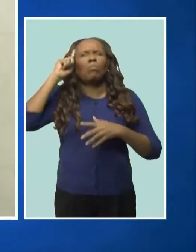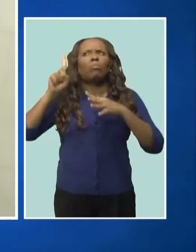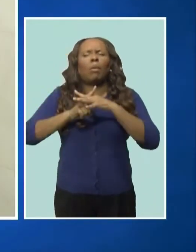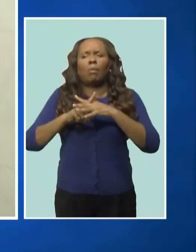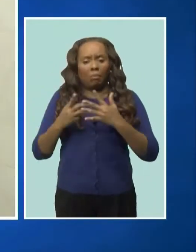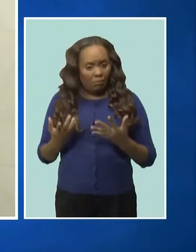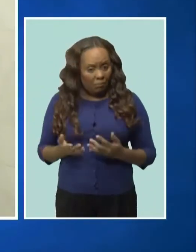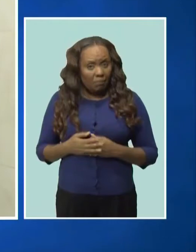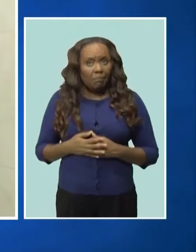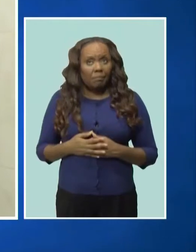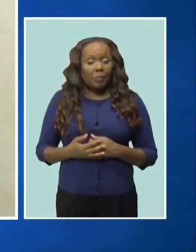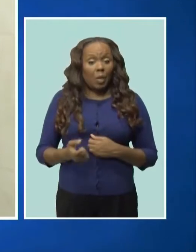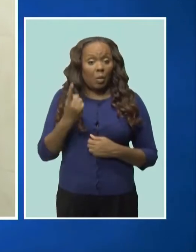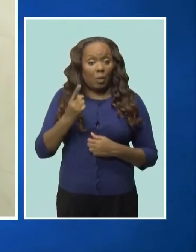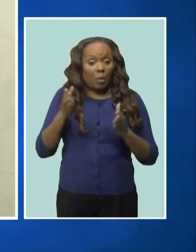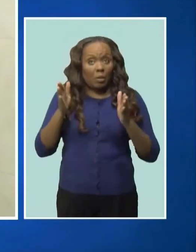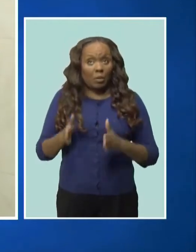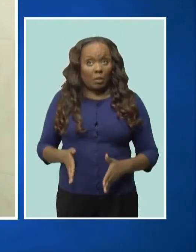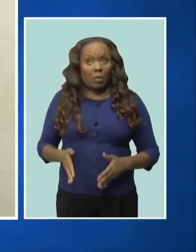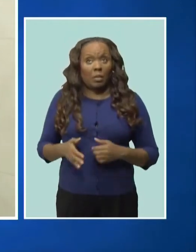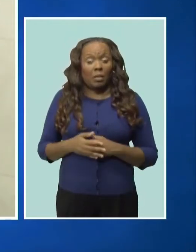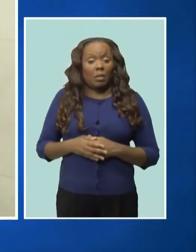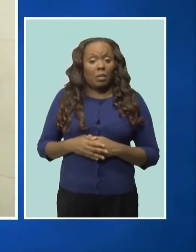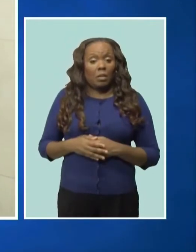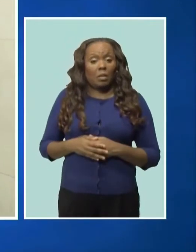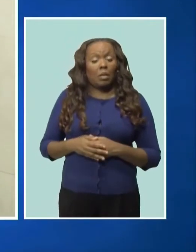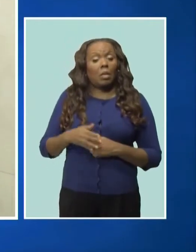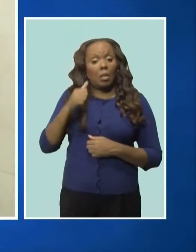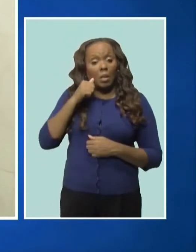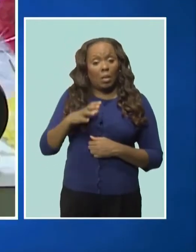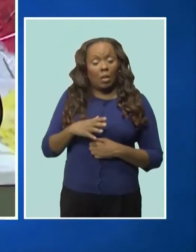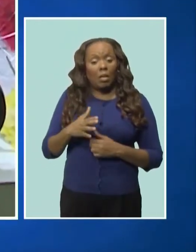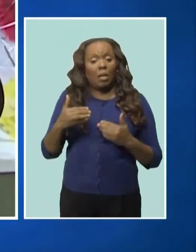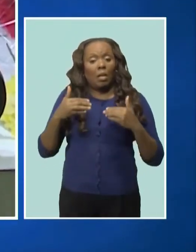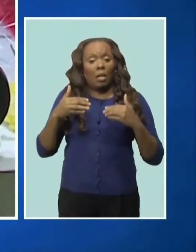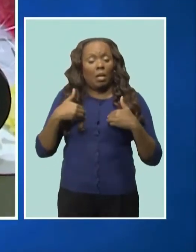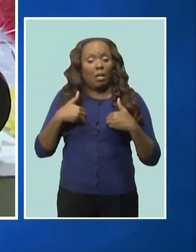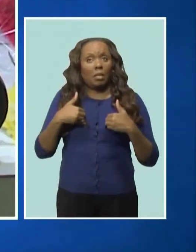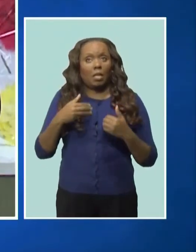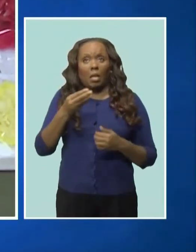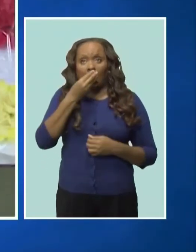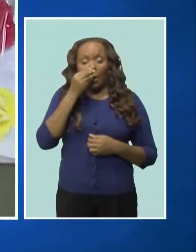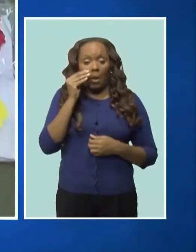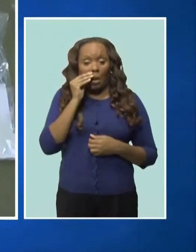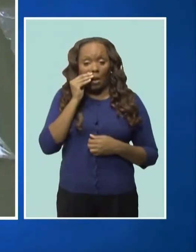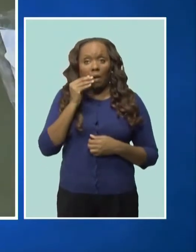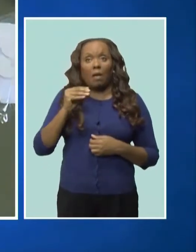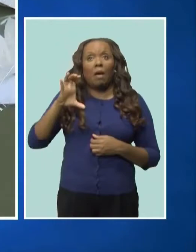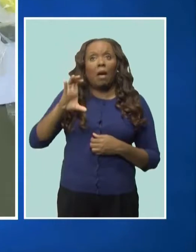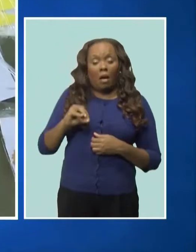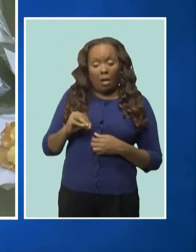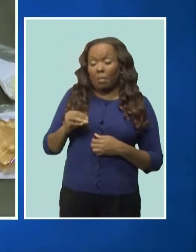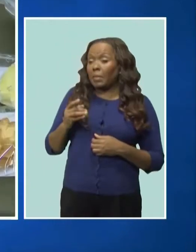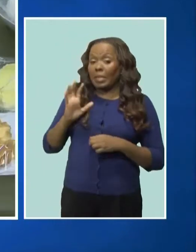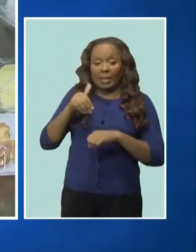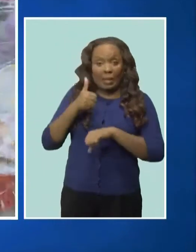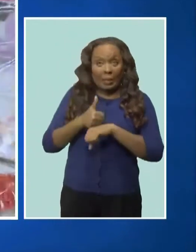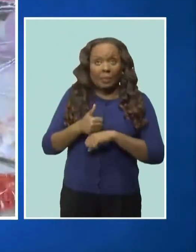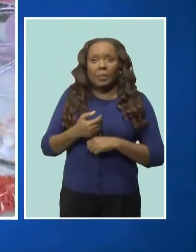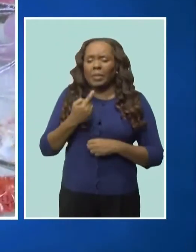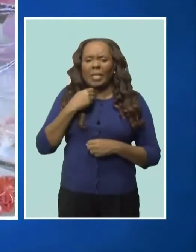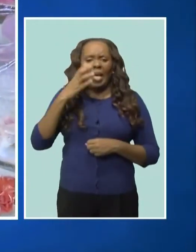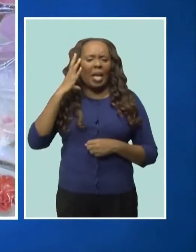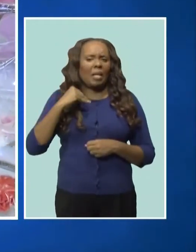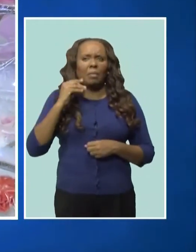public? One of the participants is Sahai Reed. She owns a flower company named Adorned by Sucre. She says the experience